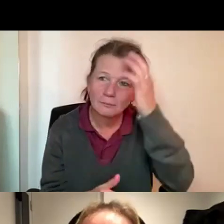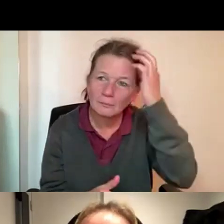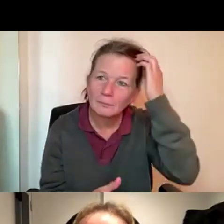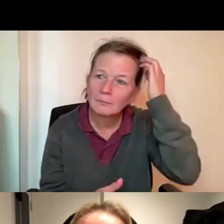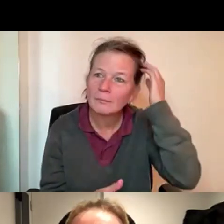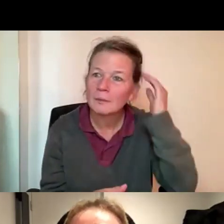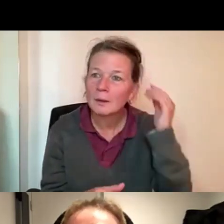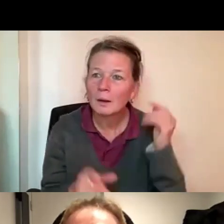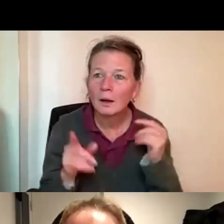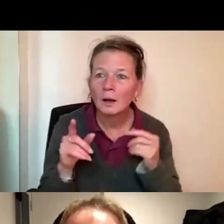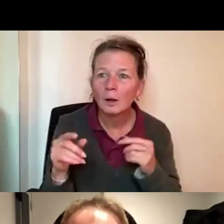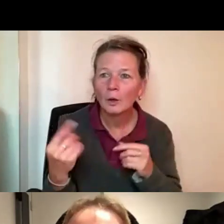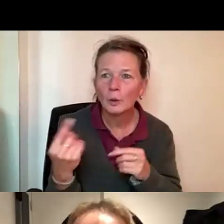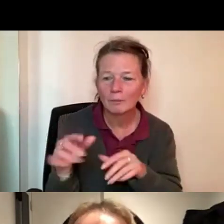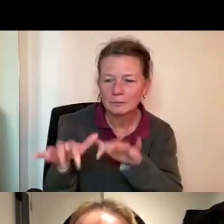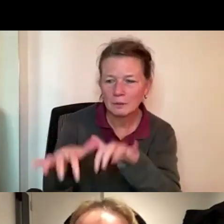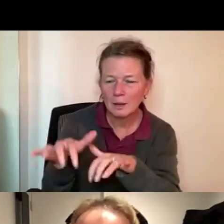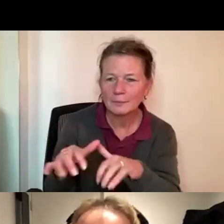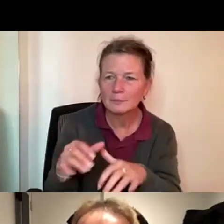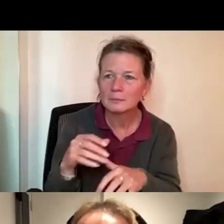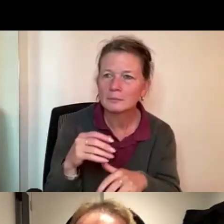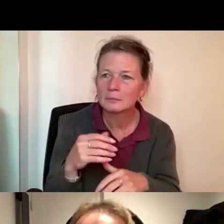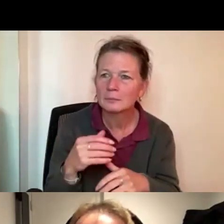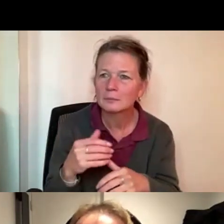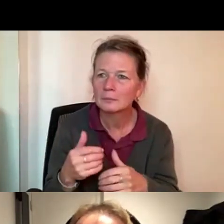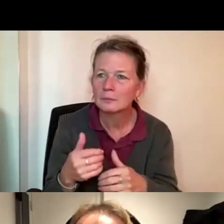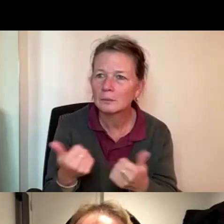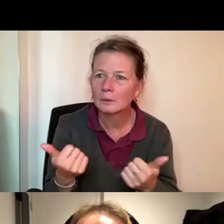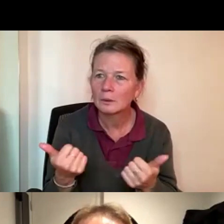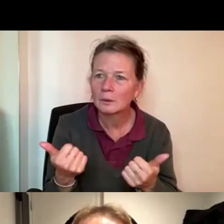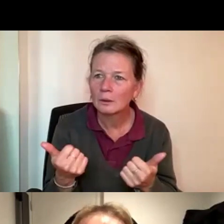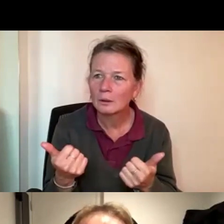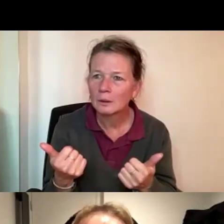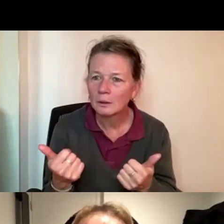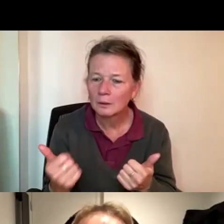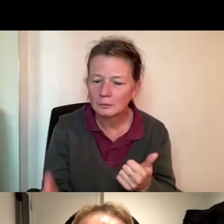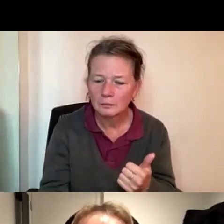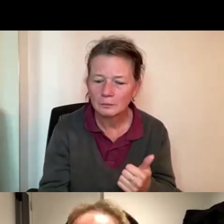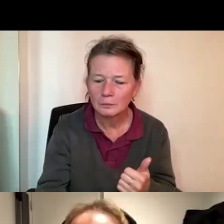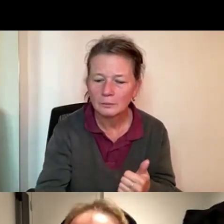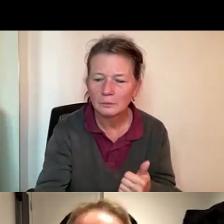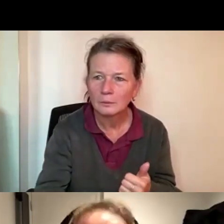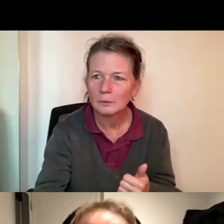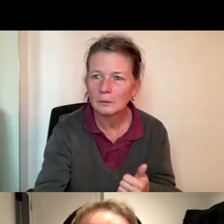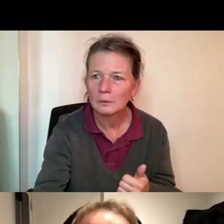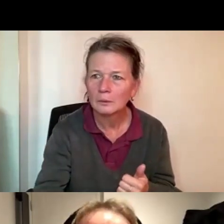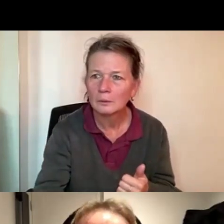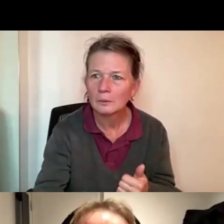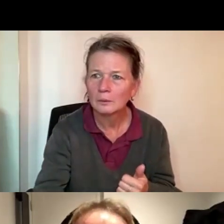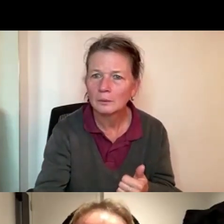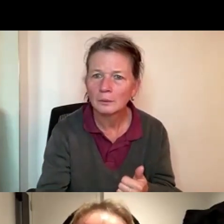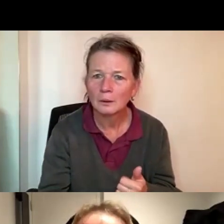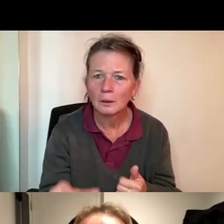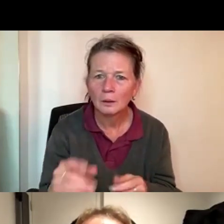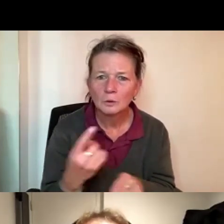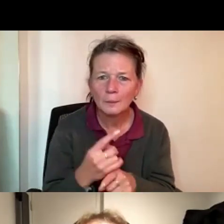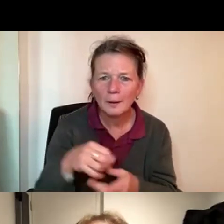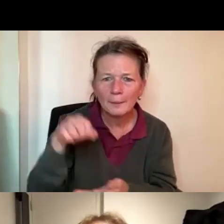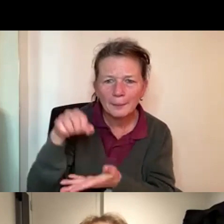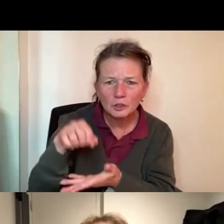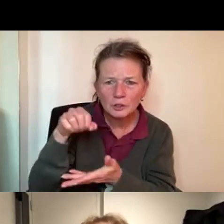really good point about the flexibility of a budget once it's been submitted. Yeah, I don't know, Bridget or Mark, if you could speak to that.